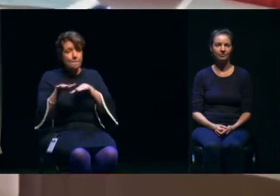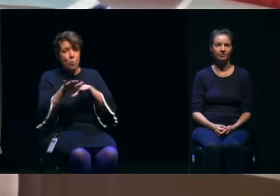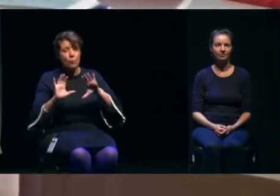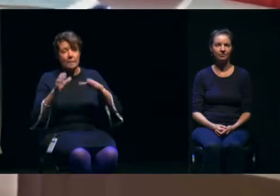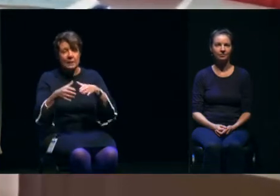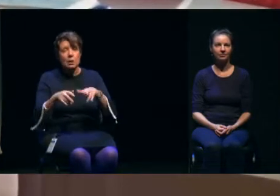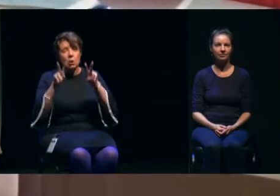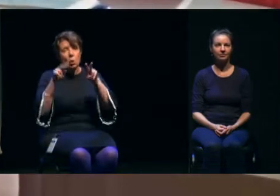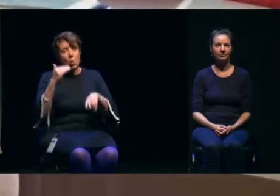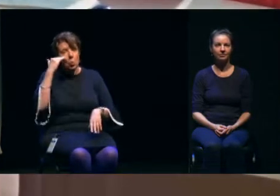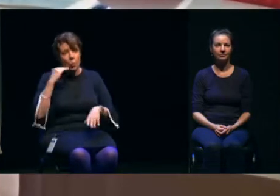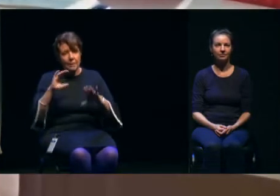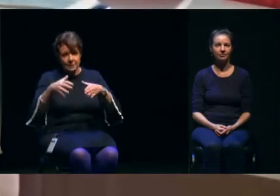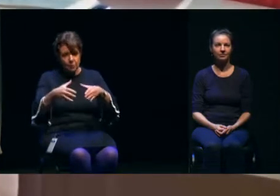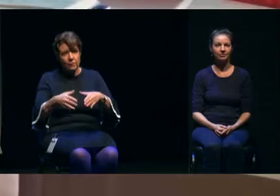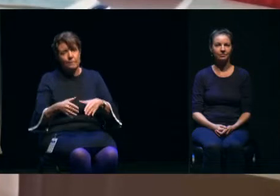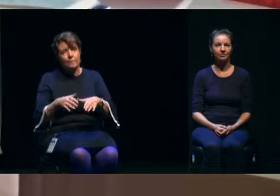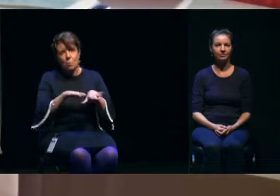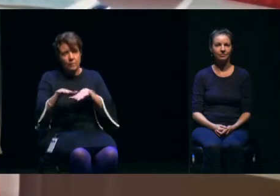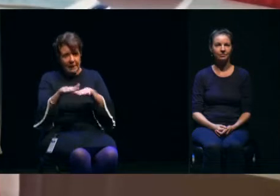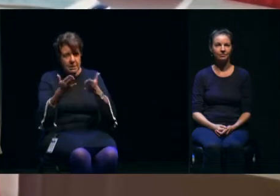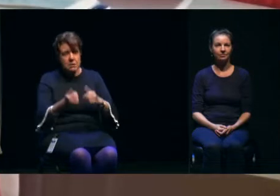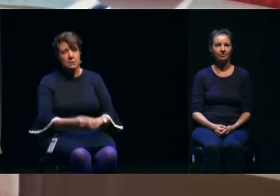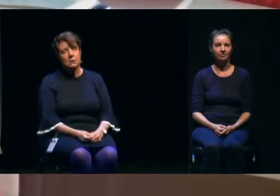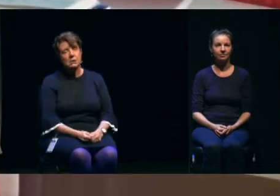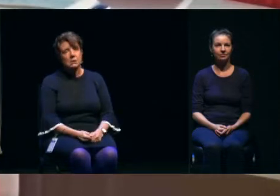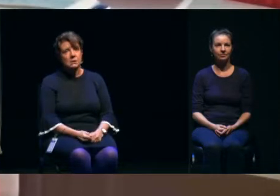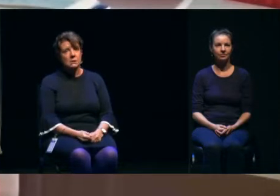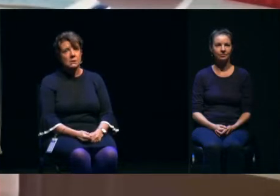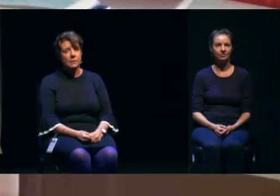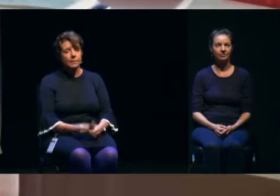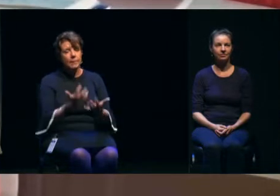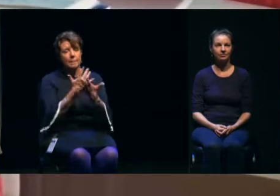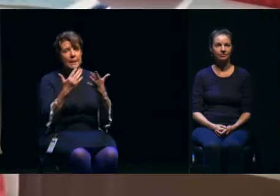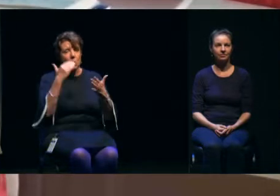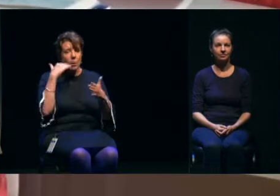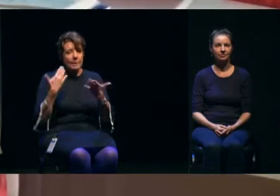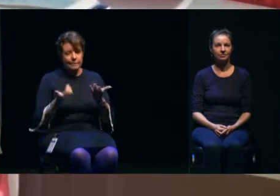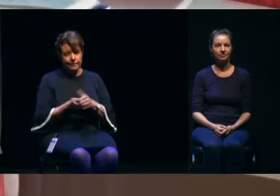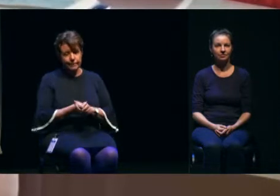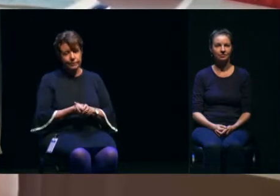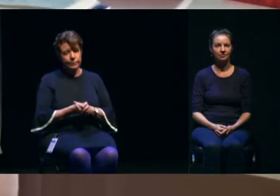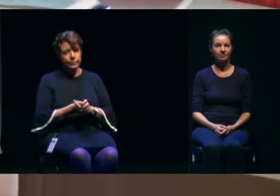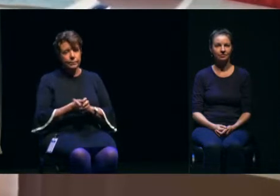the Women's Lib movement, and millions of women were not only working